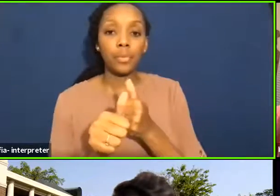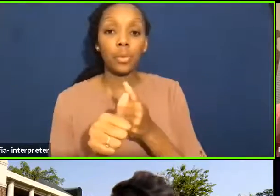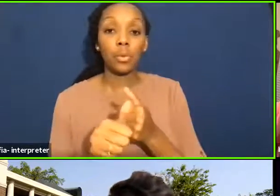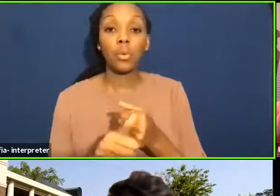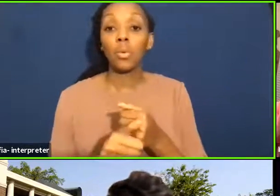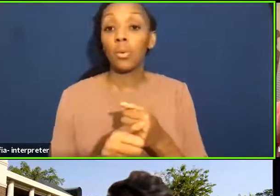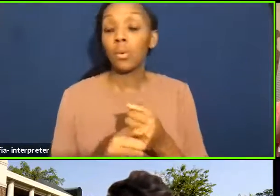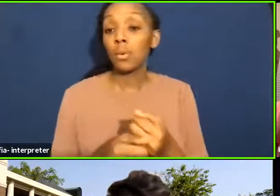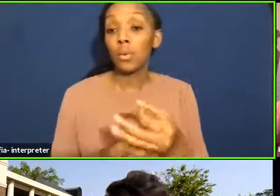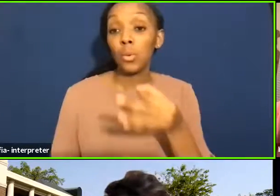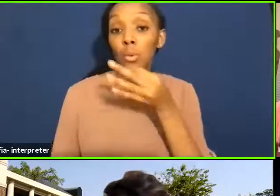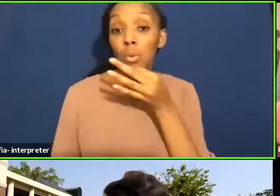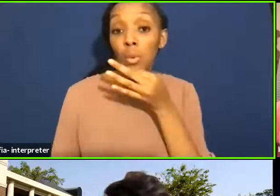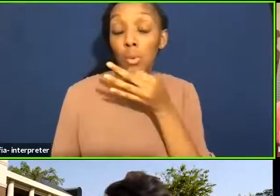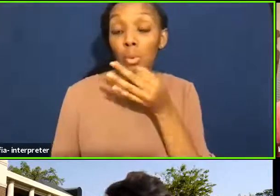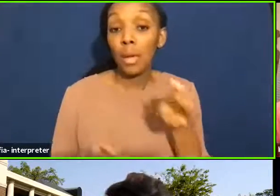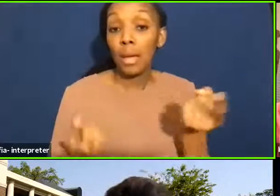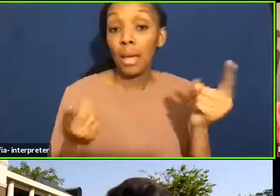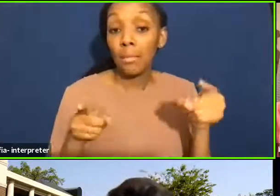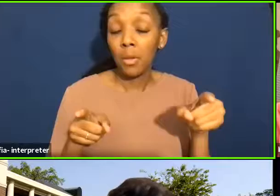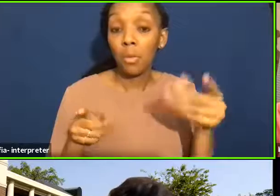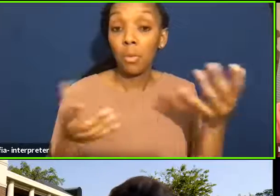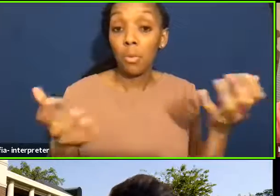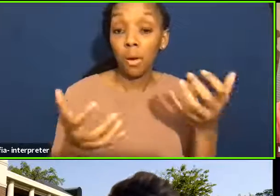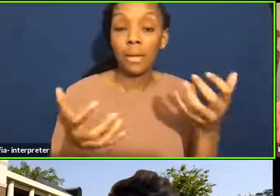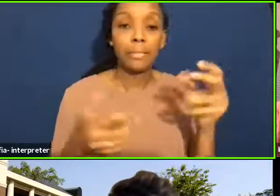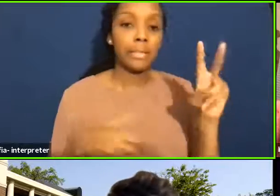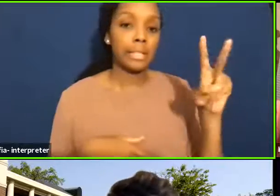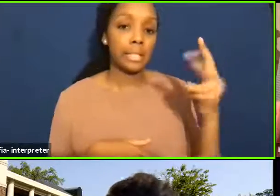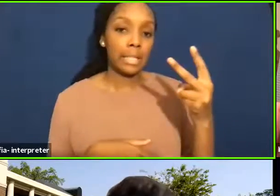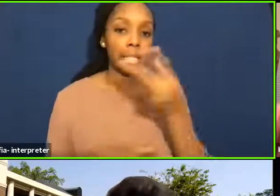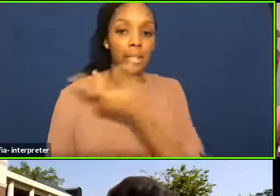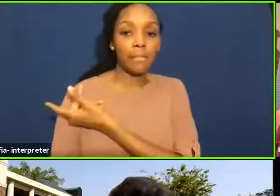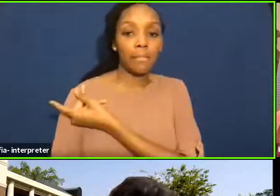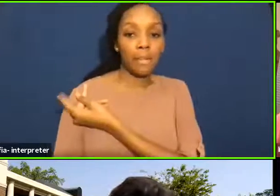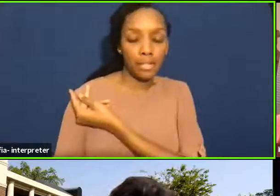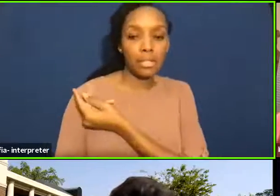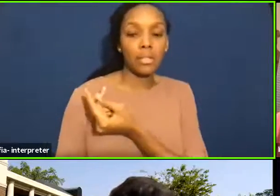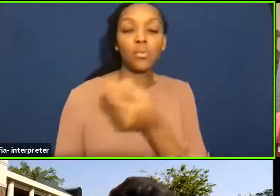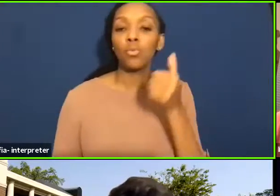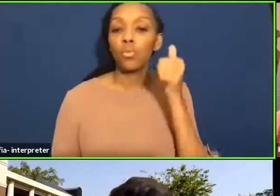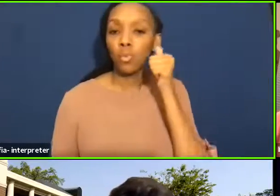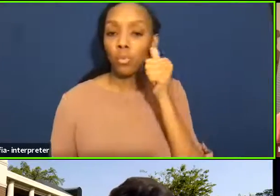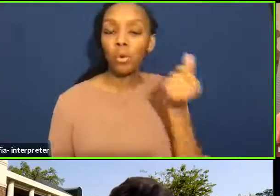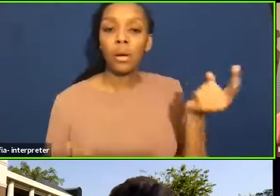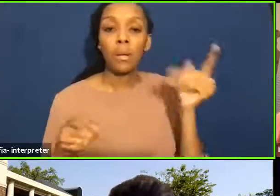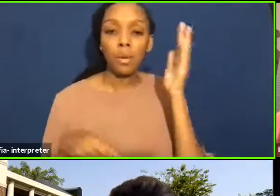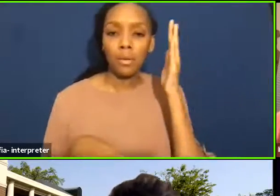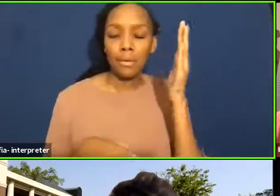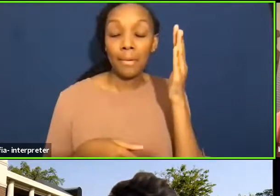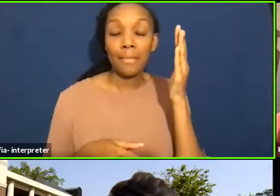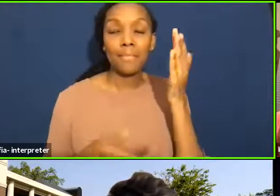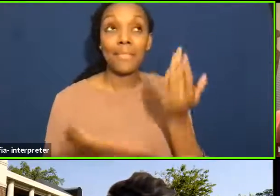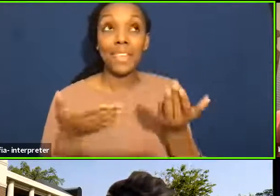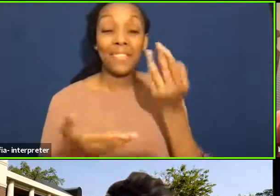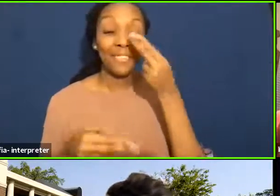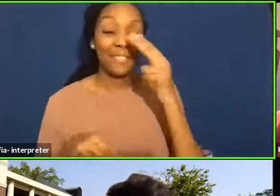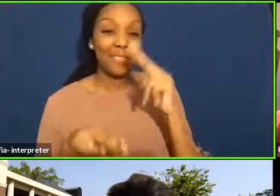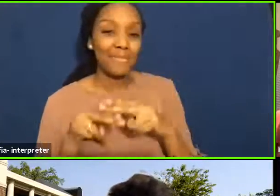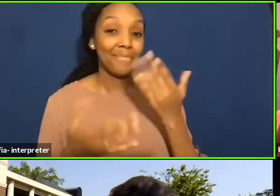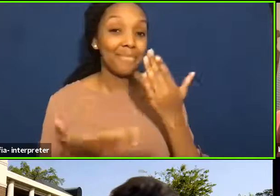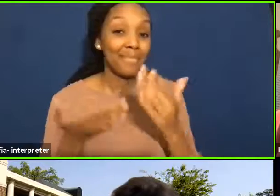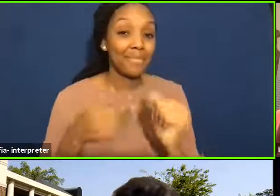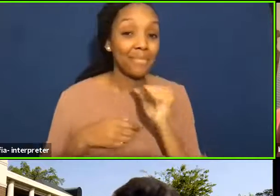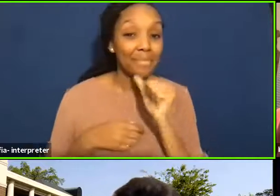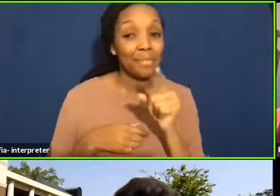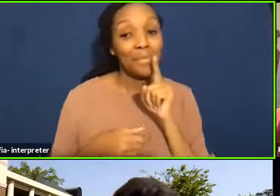is I'll be getting vaccinated second round tomorrow. So that should be fun. Probably not. It's probably going to be very,